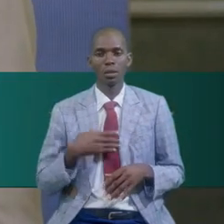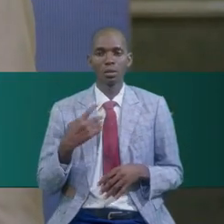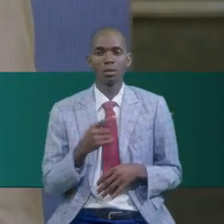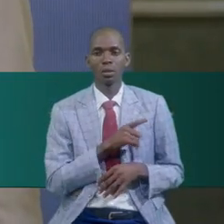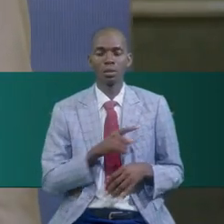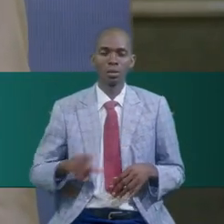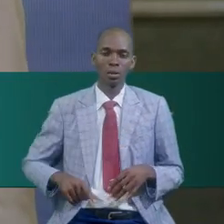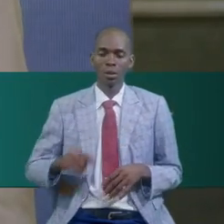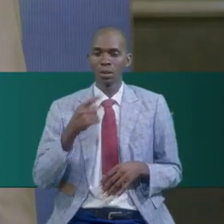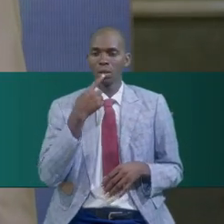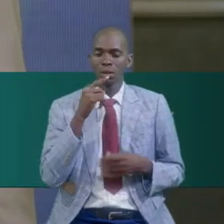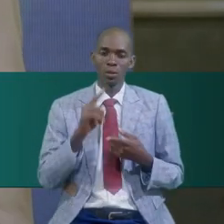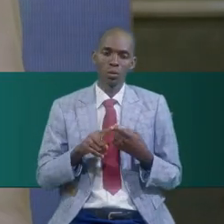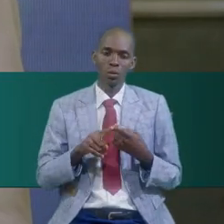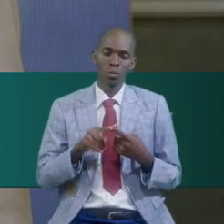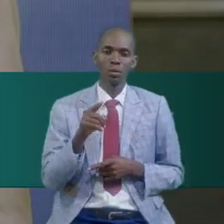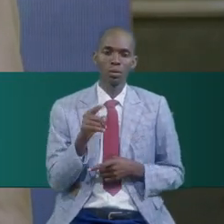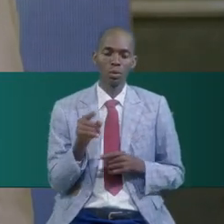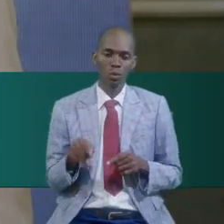unto him, go,